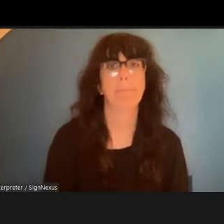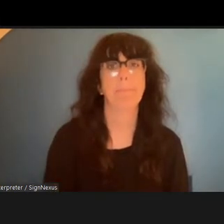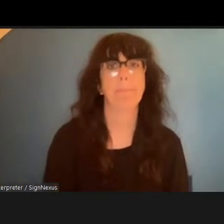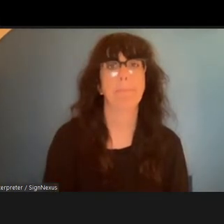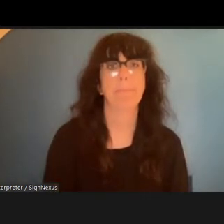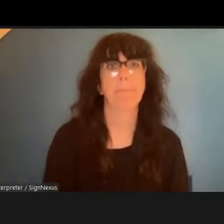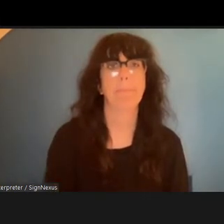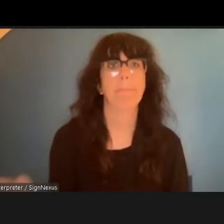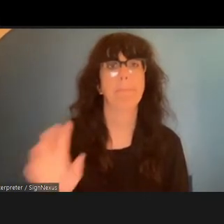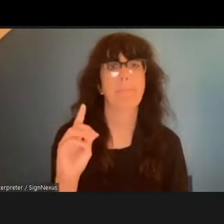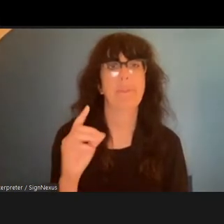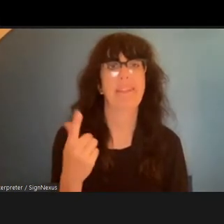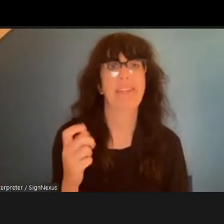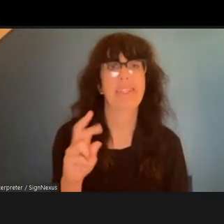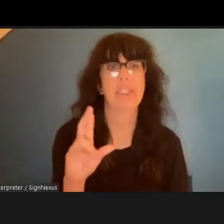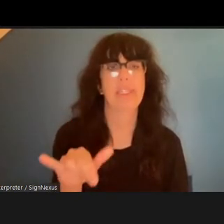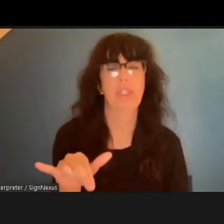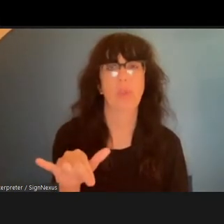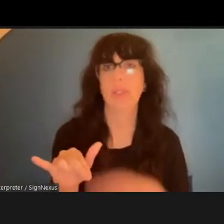daniel geary